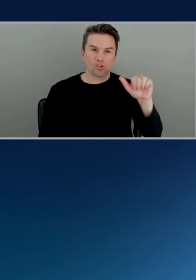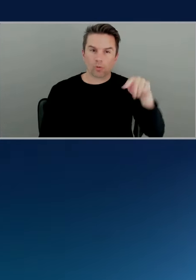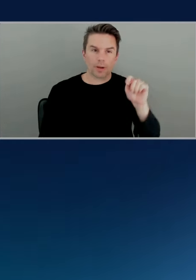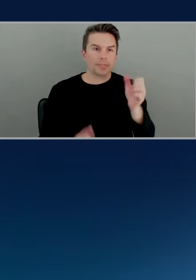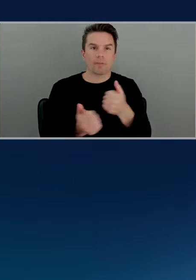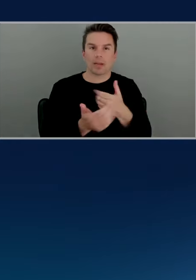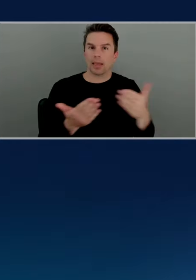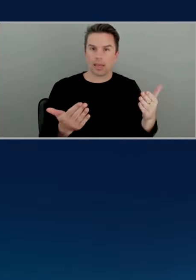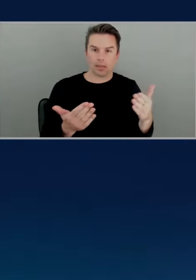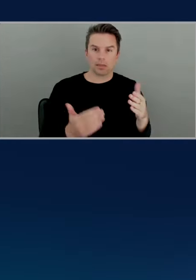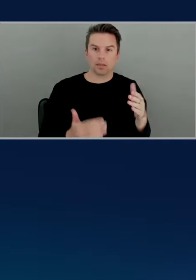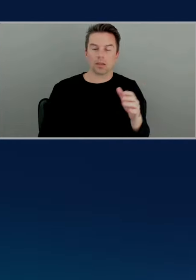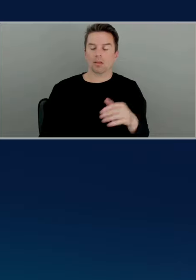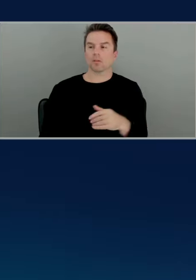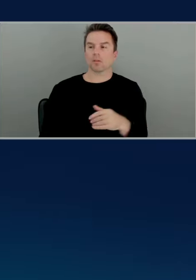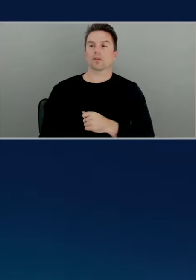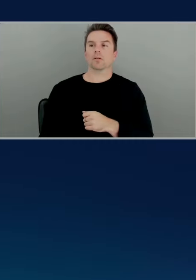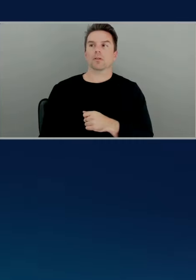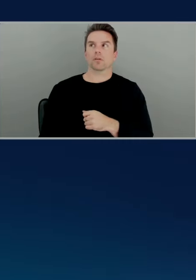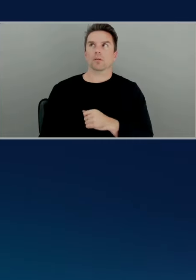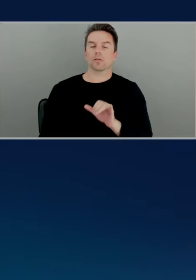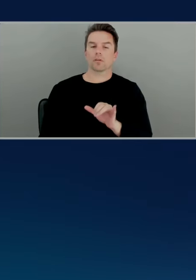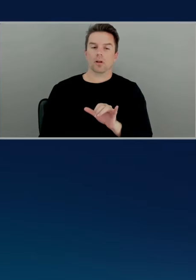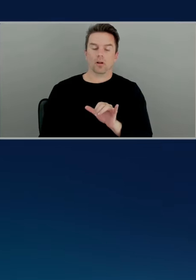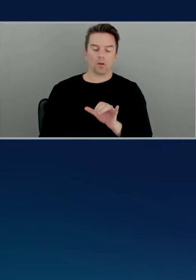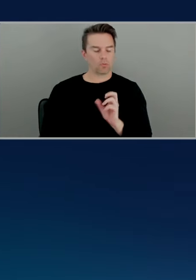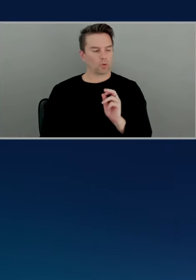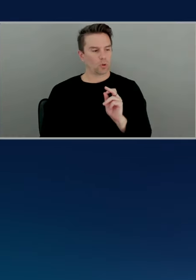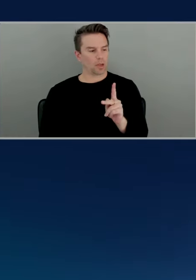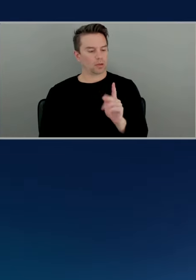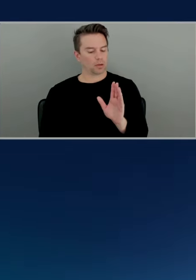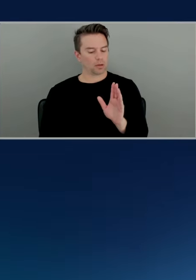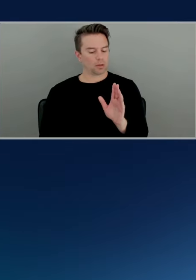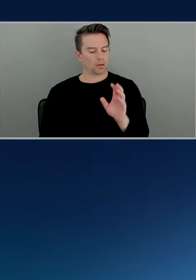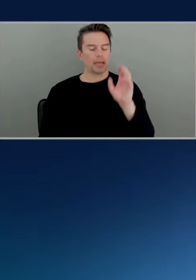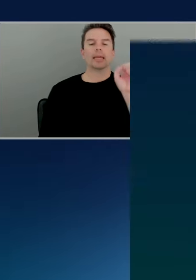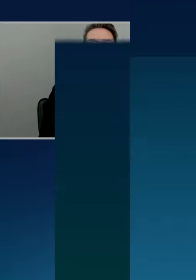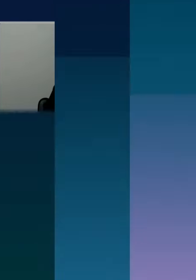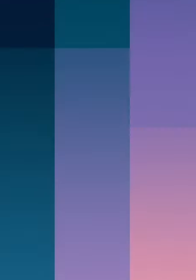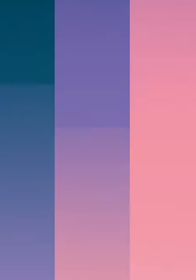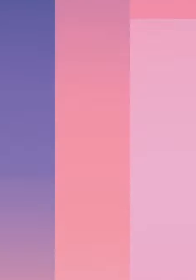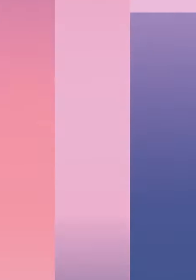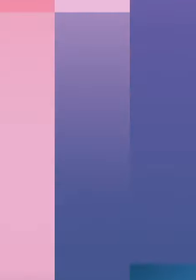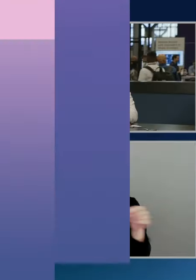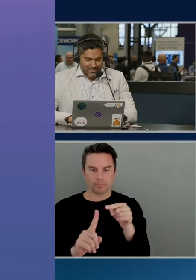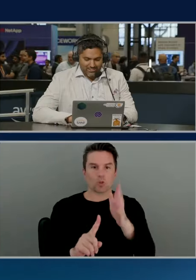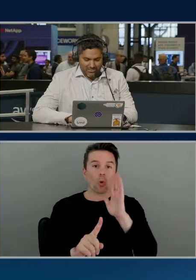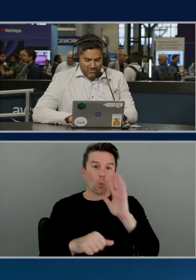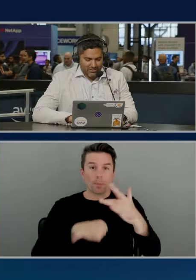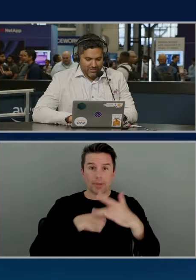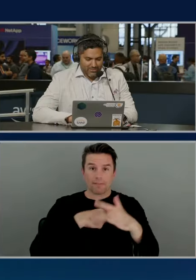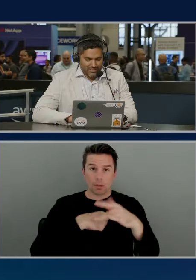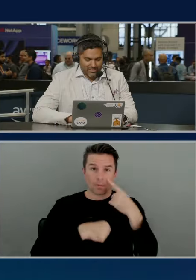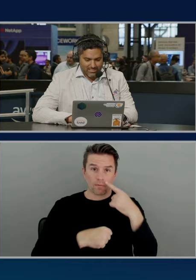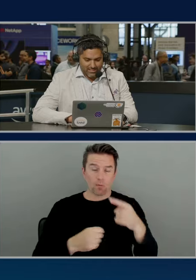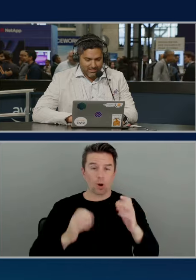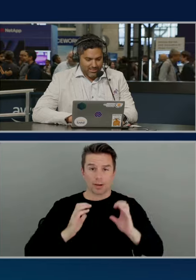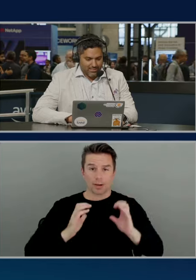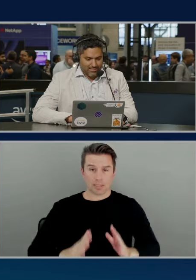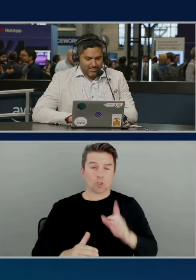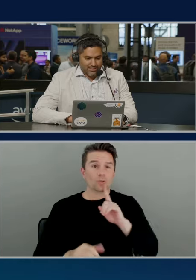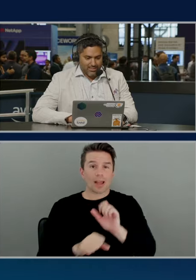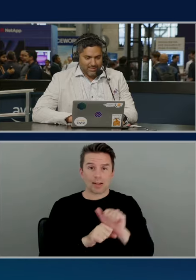Sorry. Yeah. Okay. So it'll be available for customers to really get into it and actually play around with it.